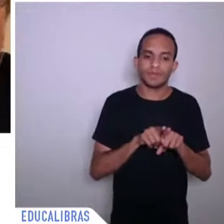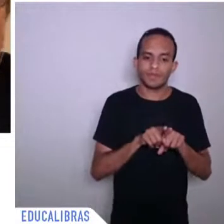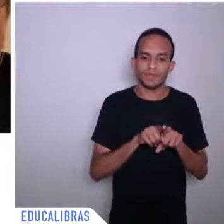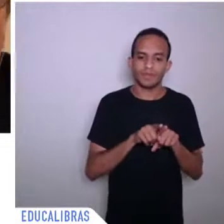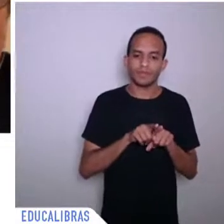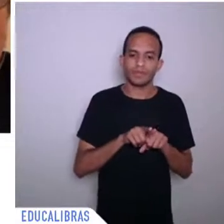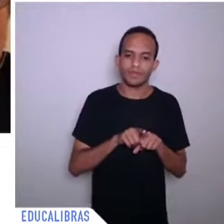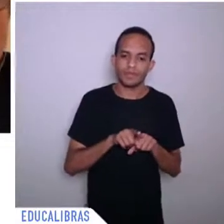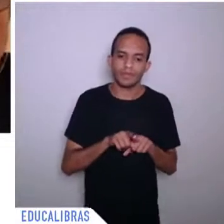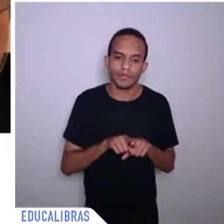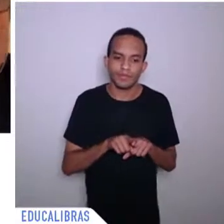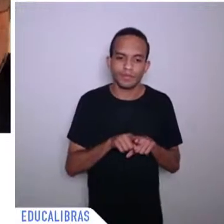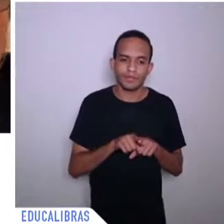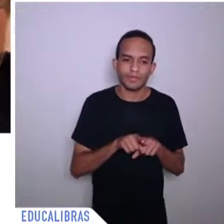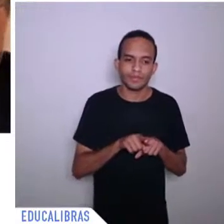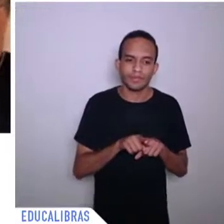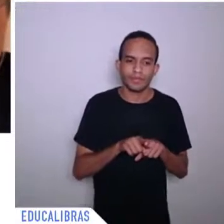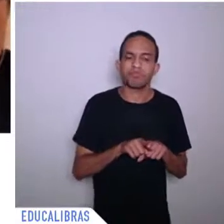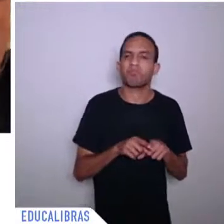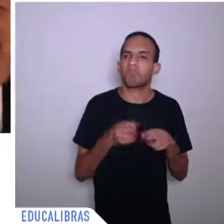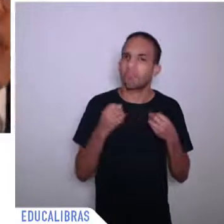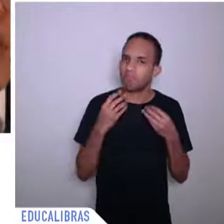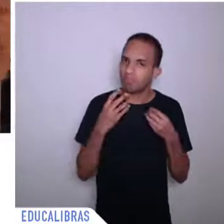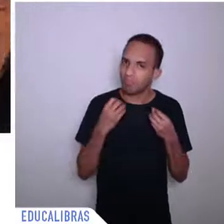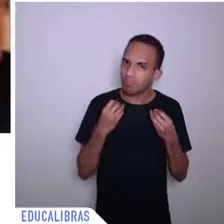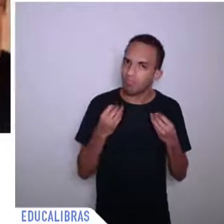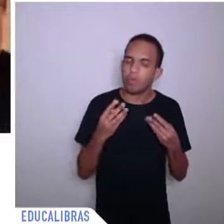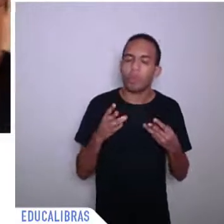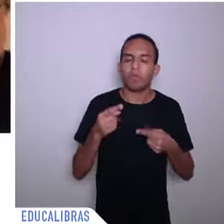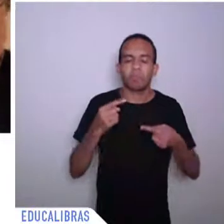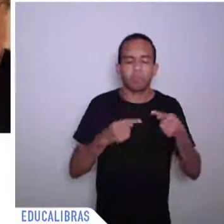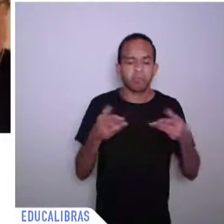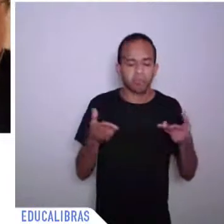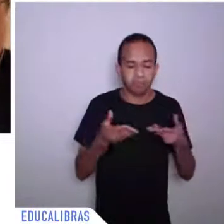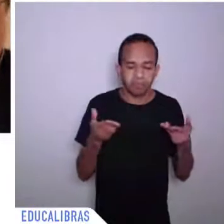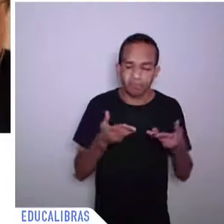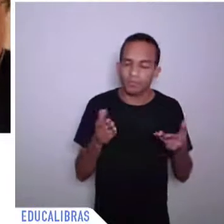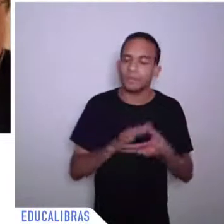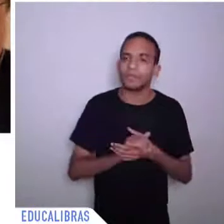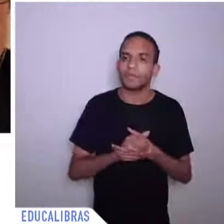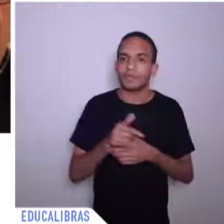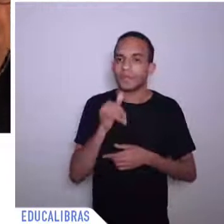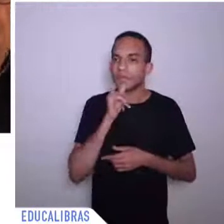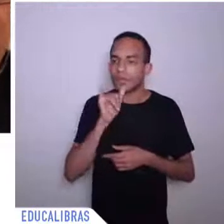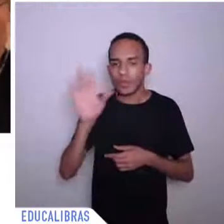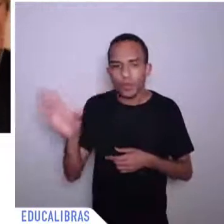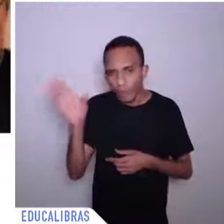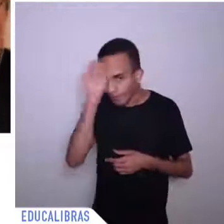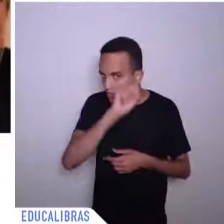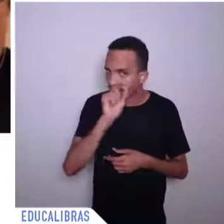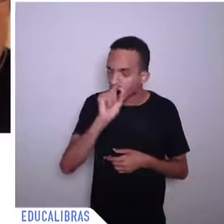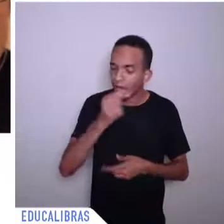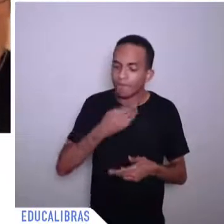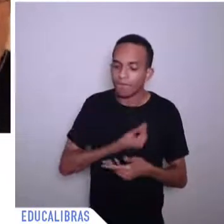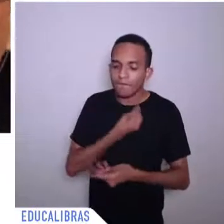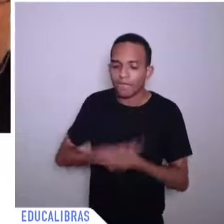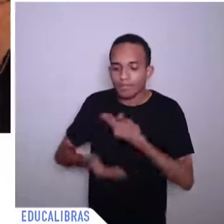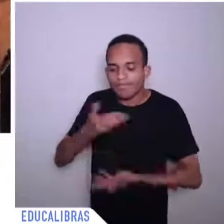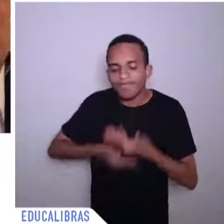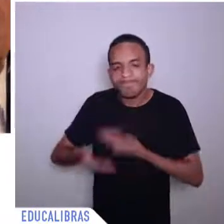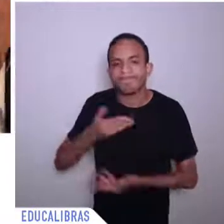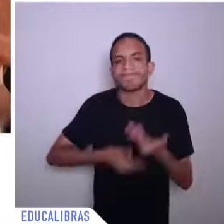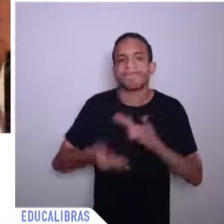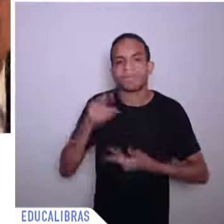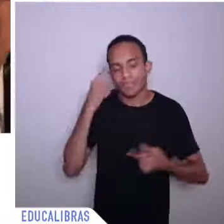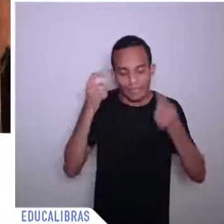that I'm going to carry out after this debate. And I thank you very